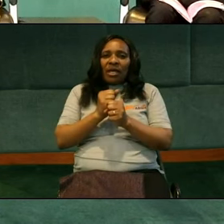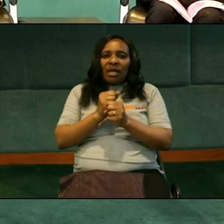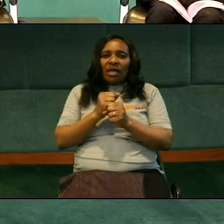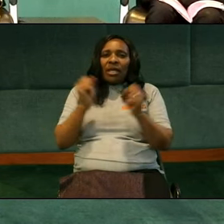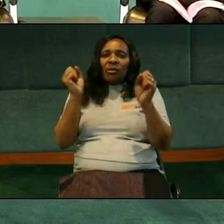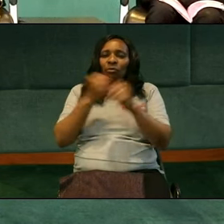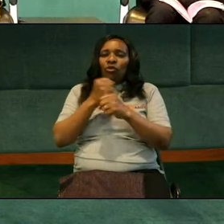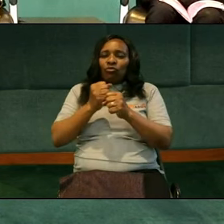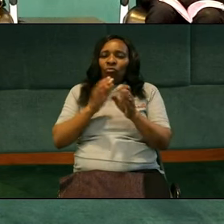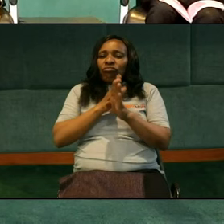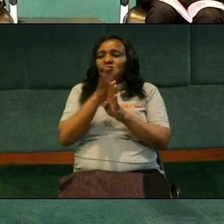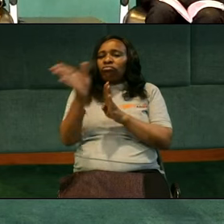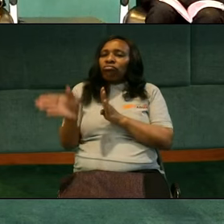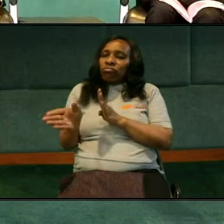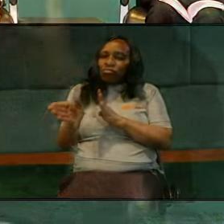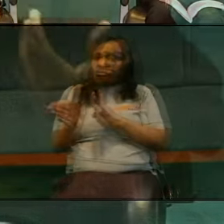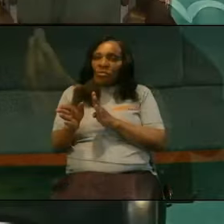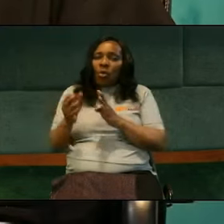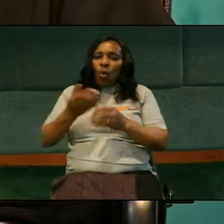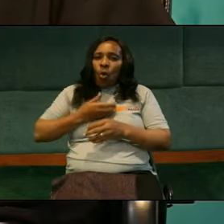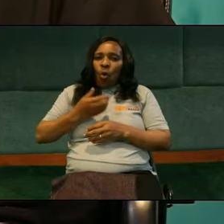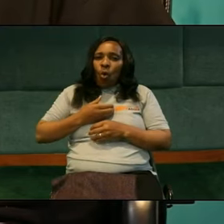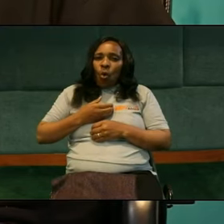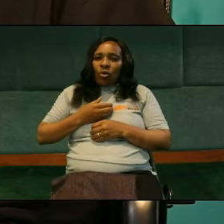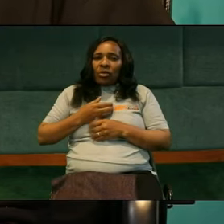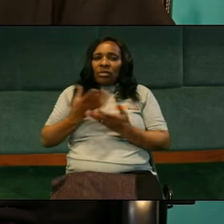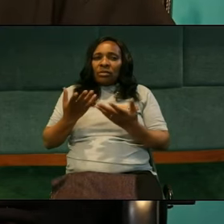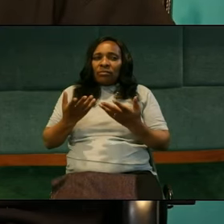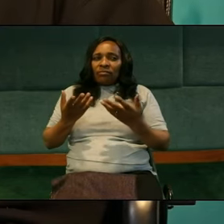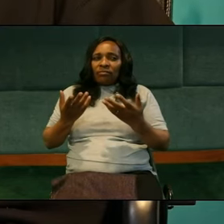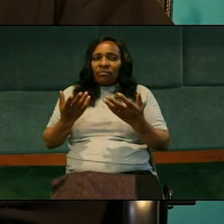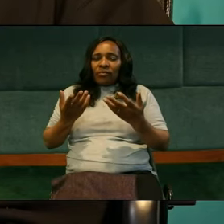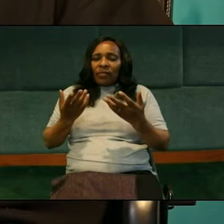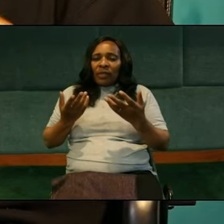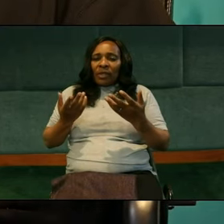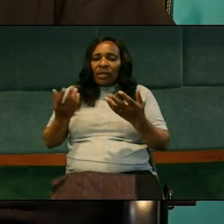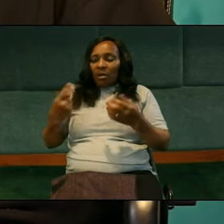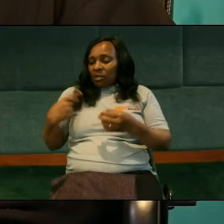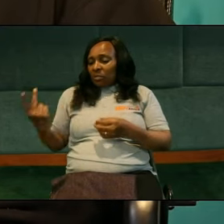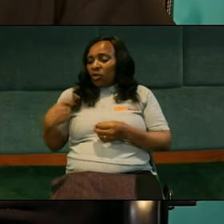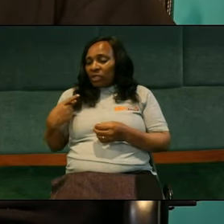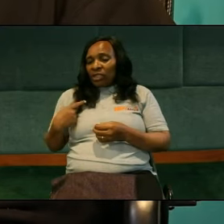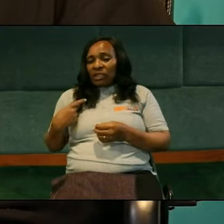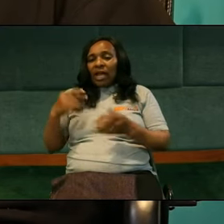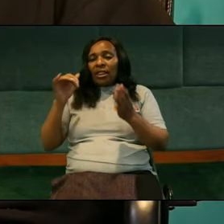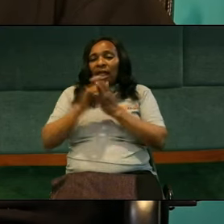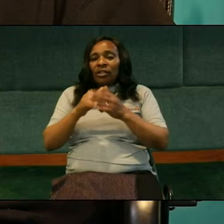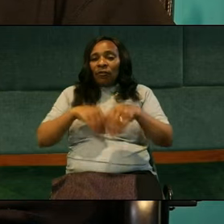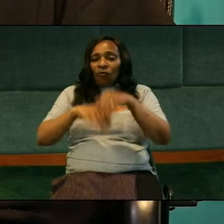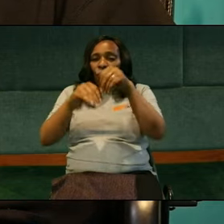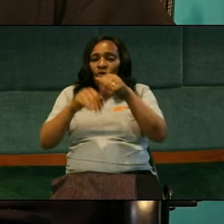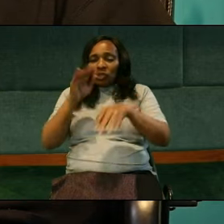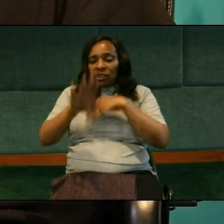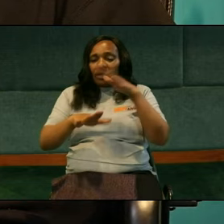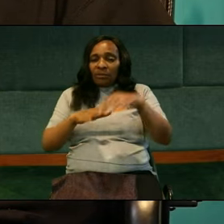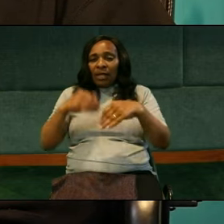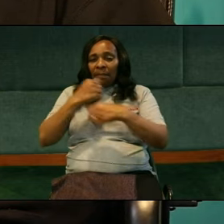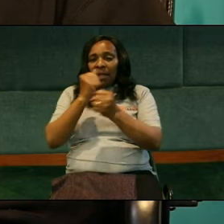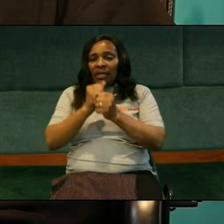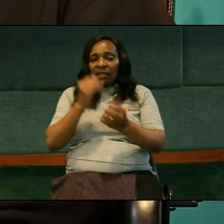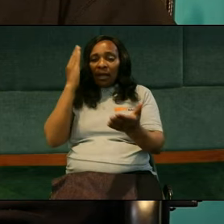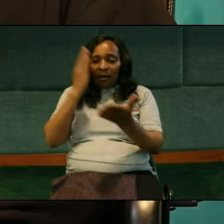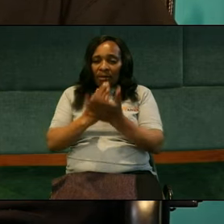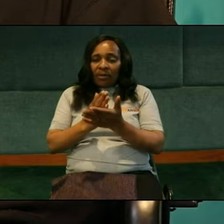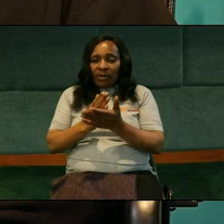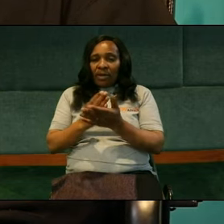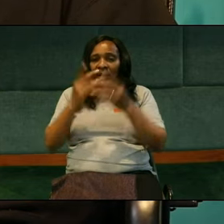not be led astray by even our own very spouses, mm-hmm. so that we may follow in his footsteps and make the right decisions.